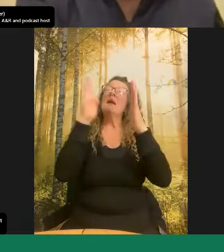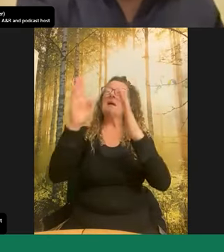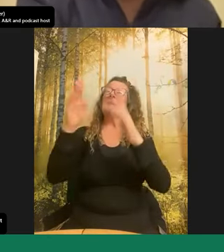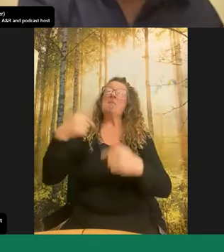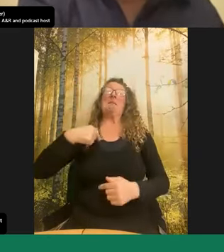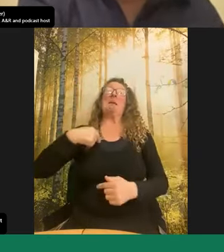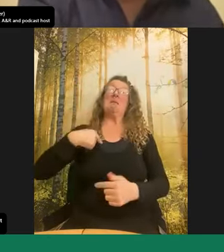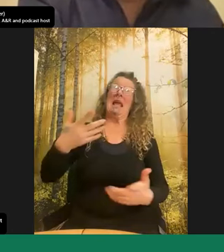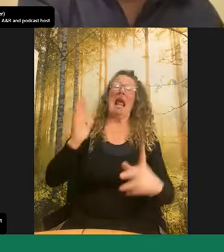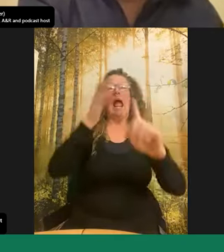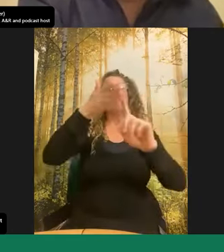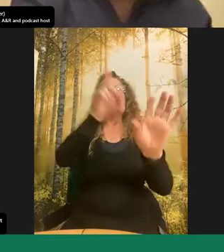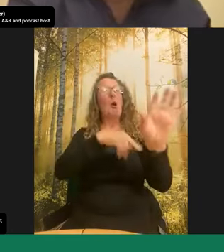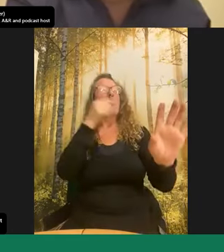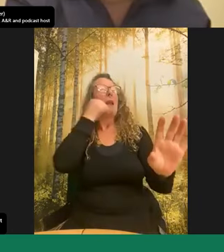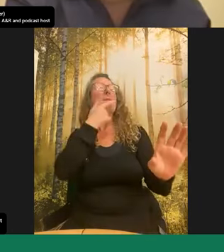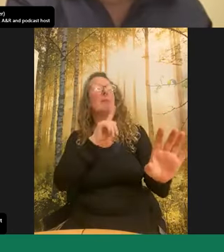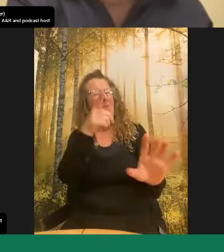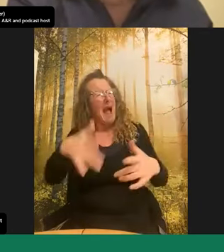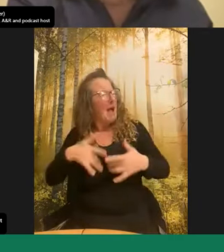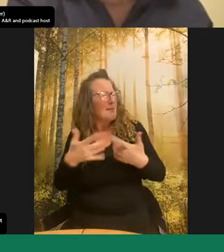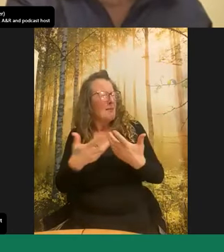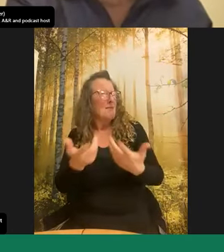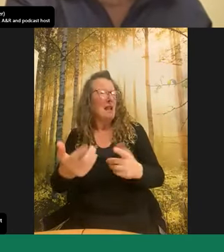young Black people. How did that make you feel?